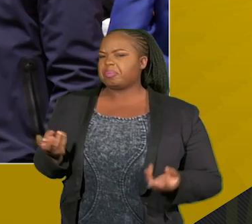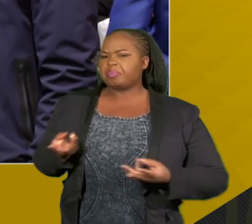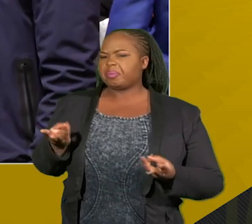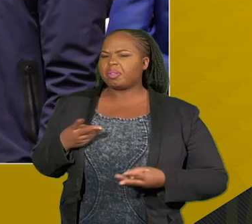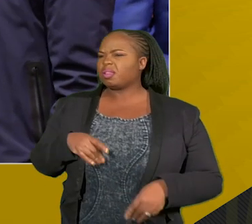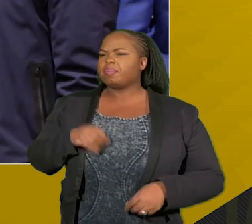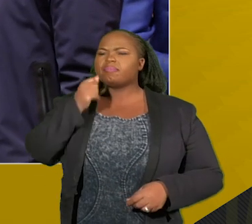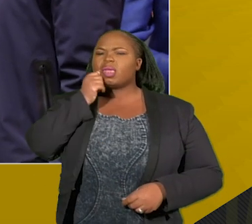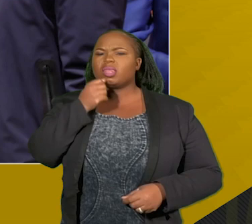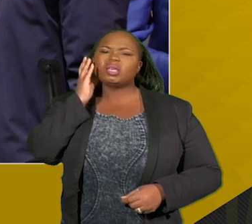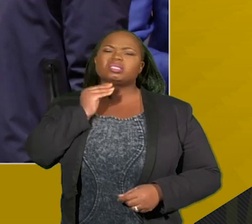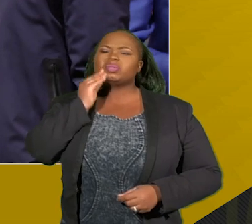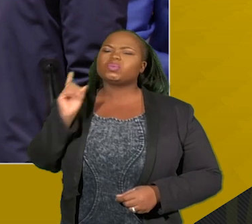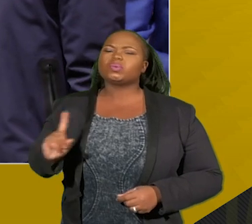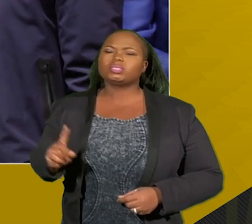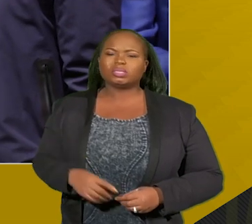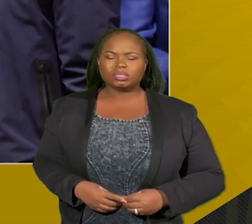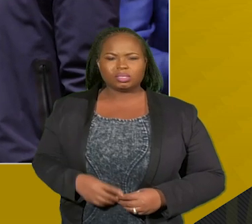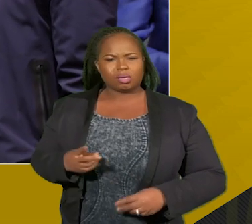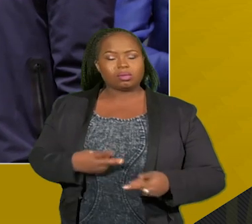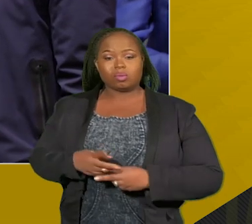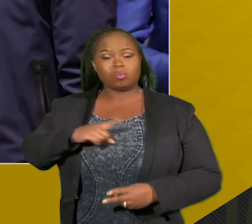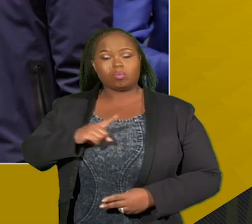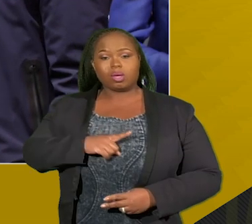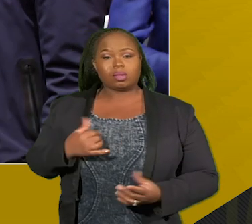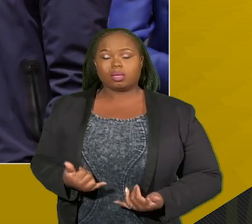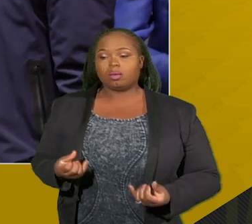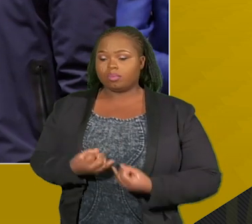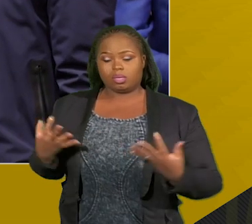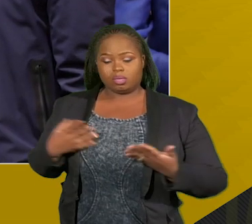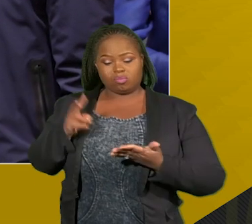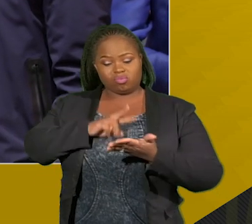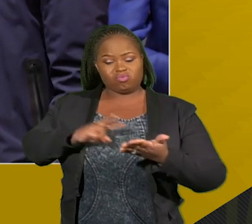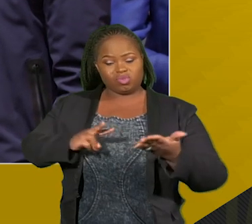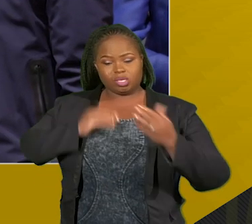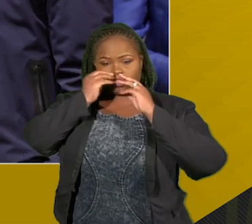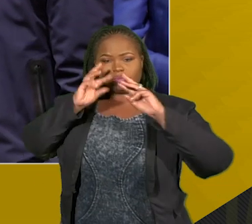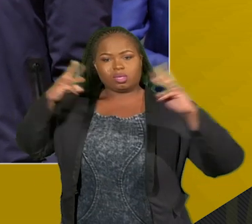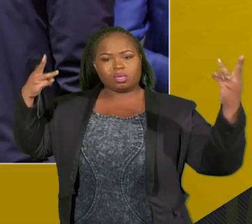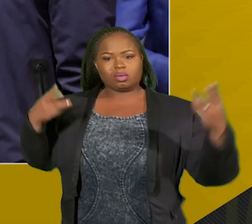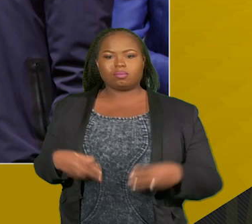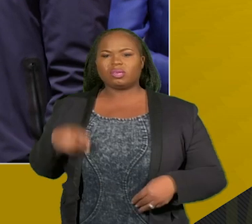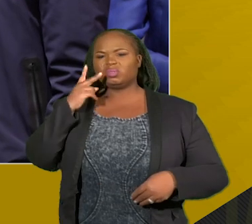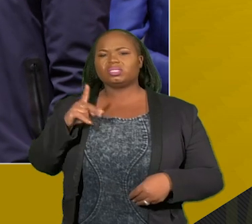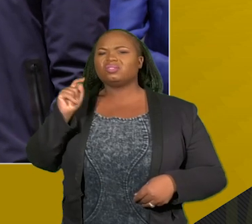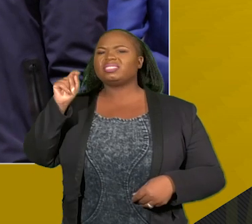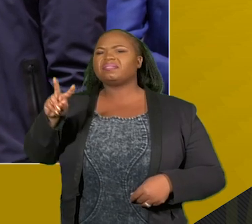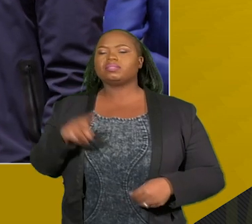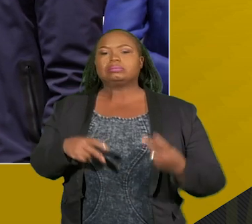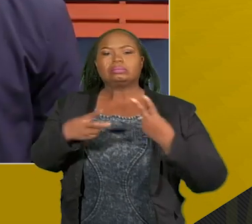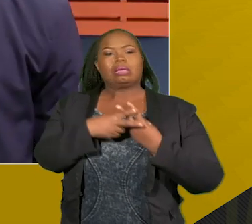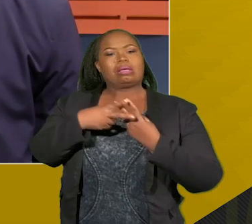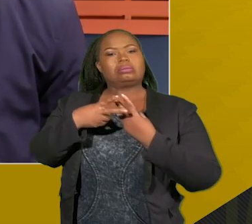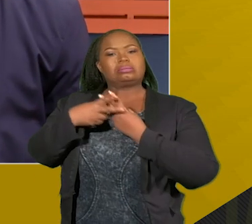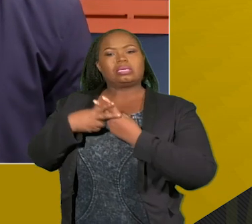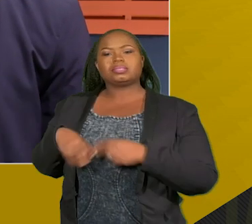abantu besilisa ababhekane nayo esibona sekuphele ekugcineni, sesifunda ngabo emaphepheni, sesibona ngabo kumabonakude, and even ama hashtag on social